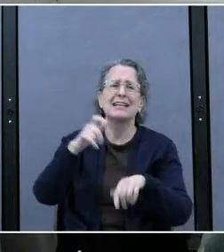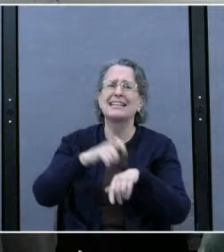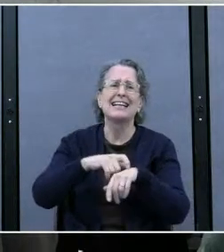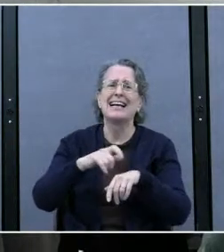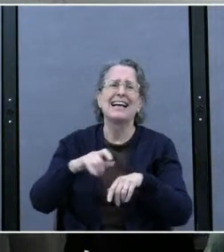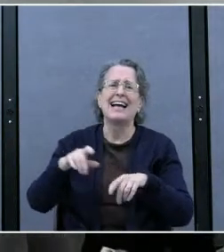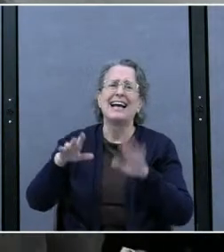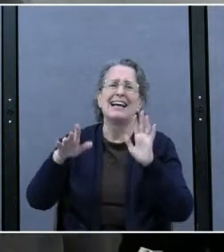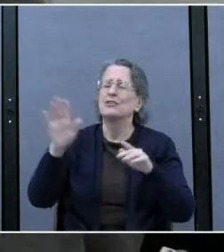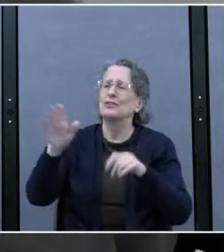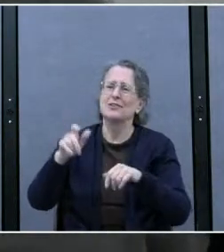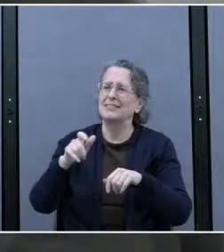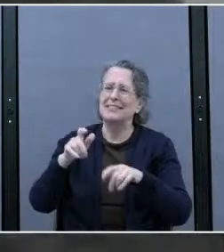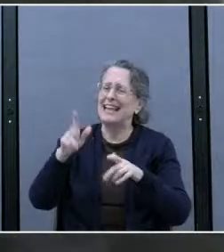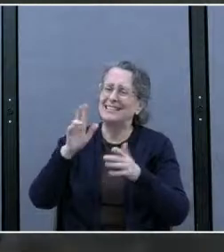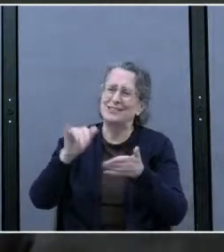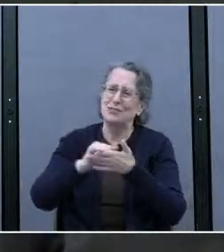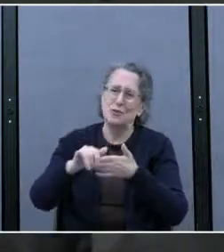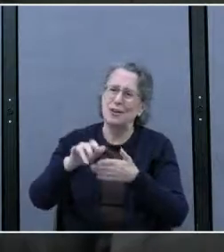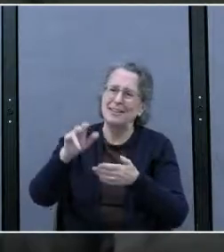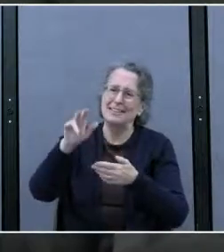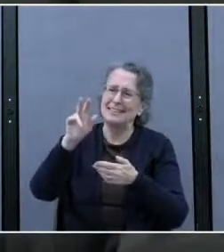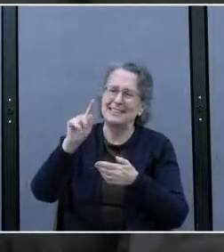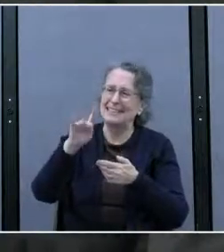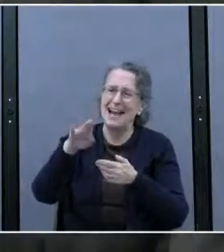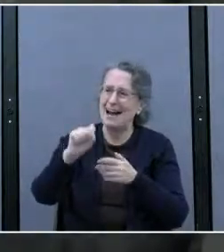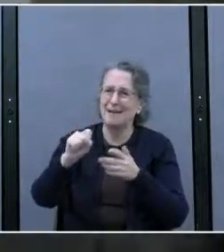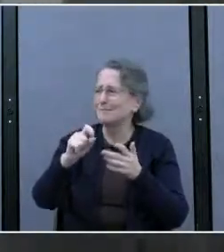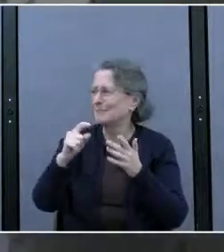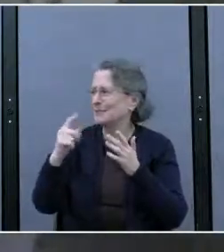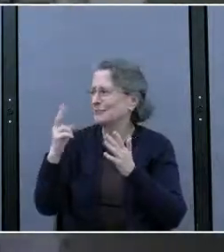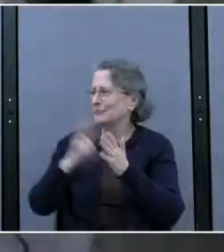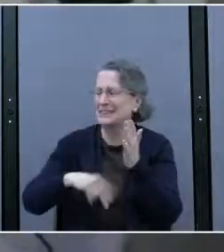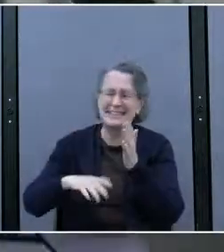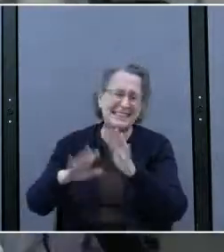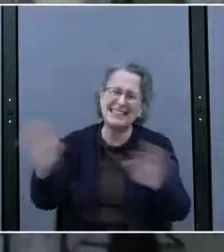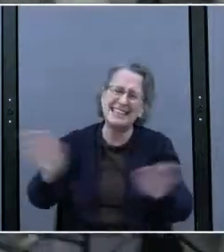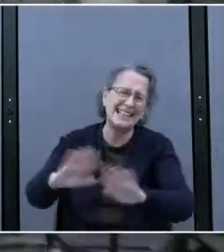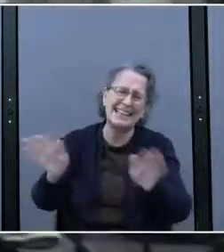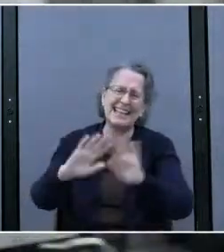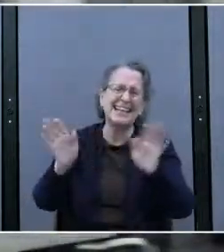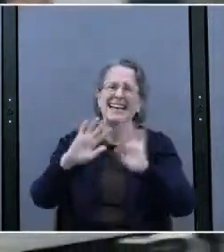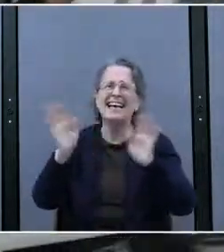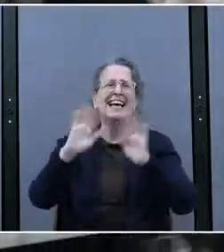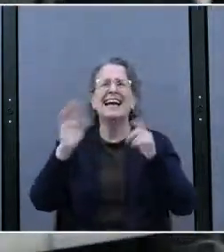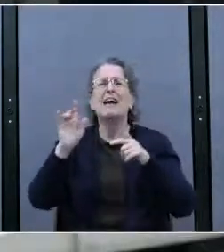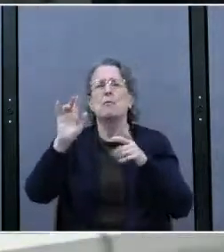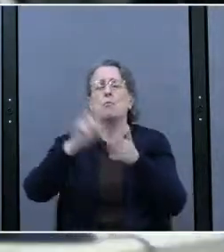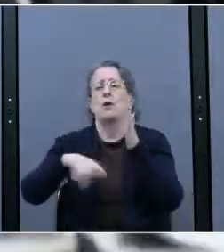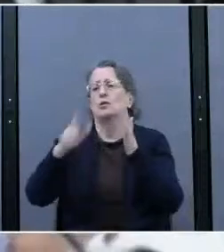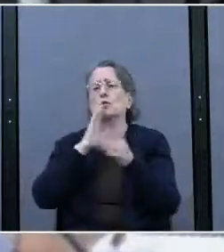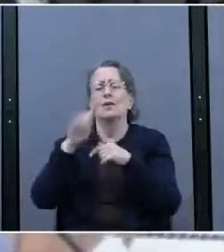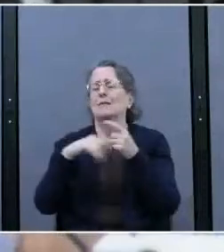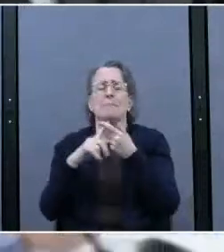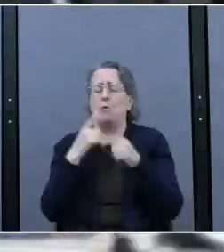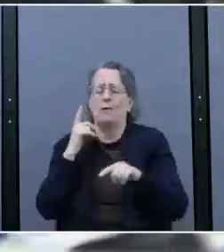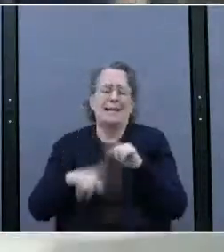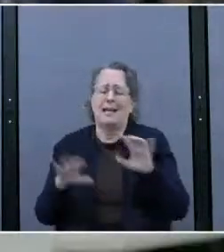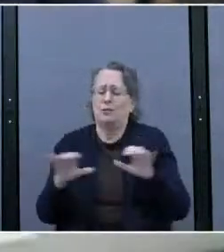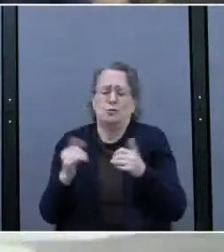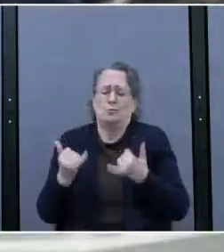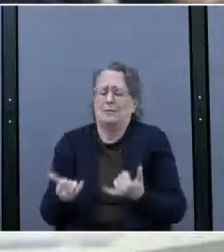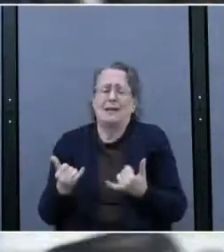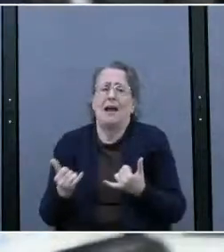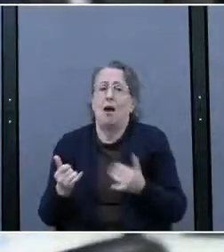such a fluid situation that it would be not possible right now, and certainly not possible